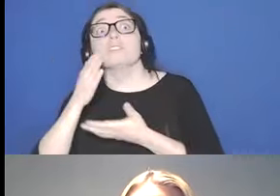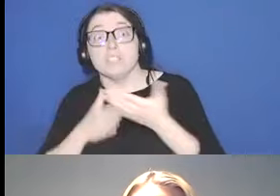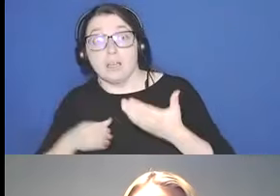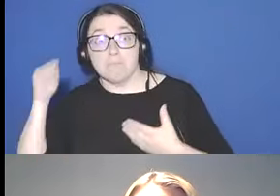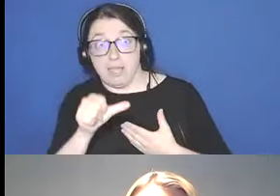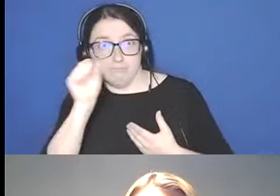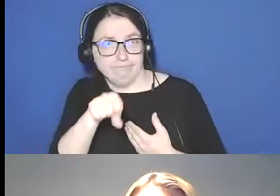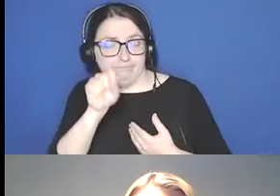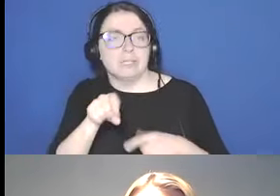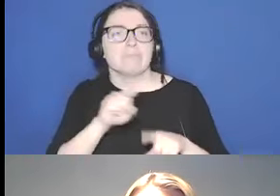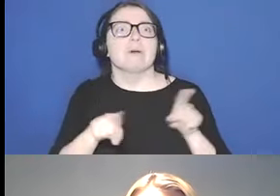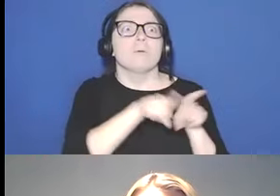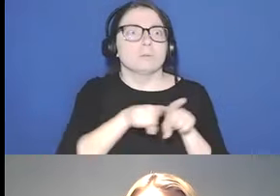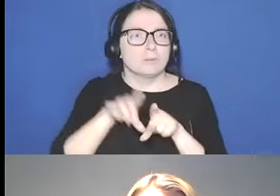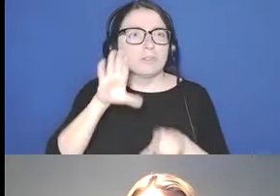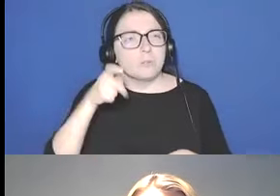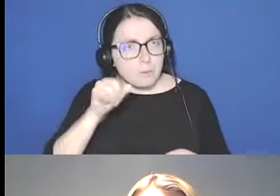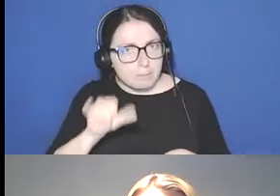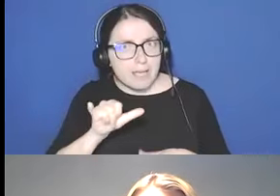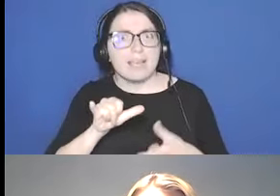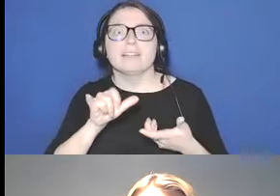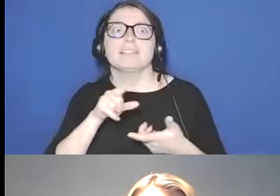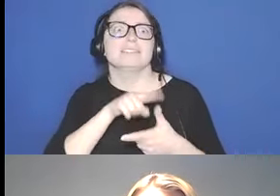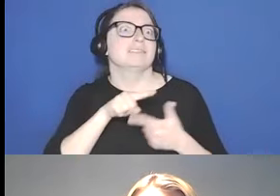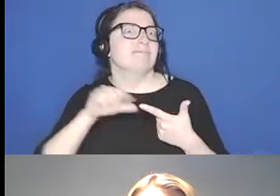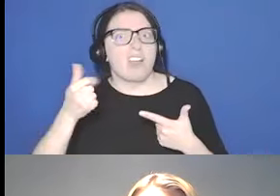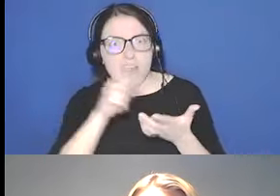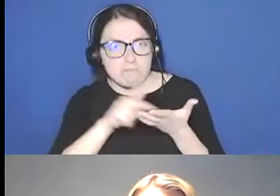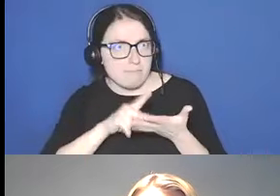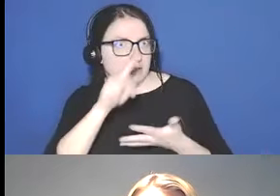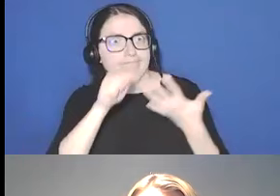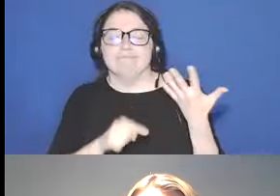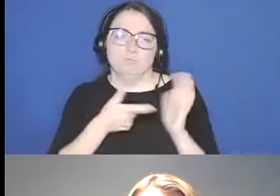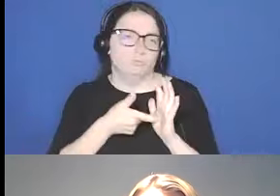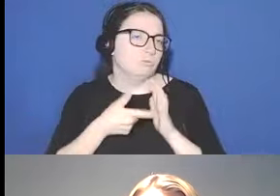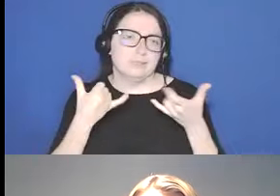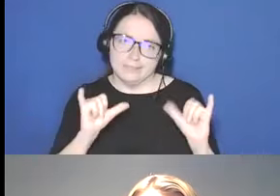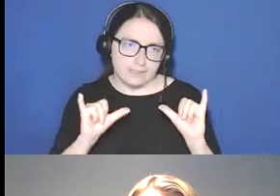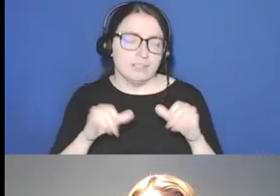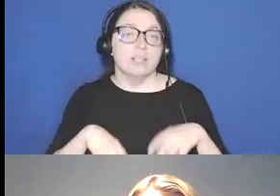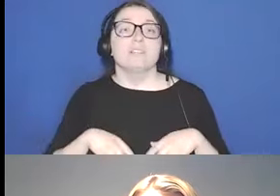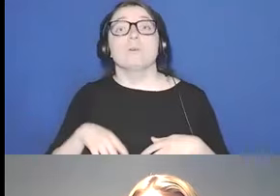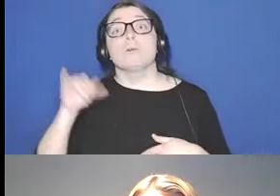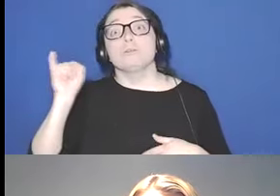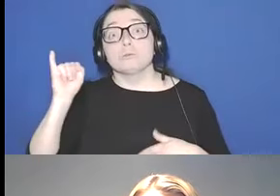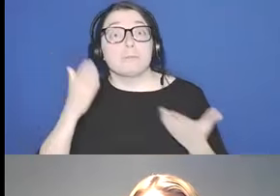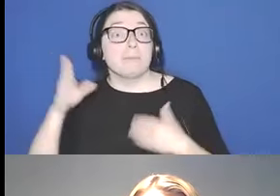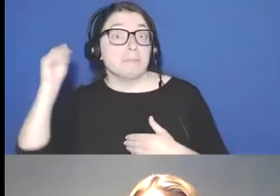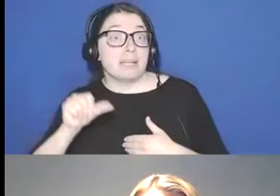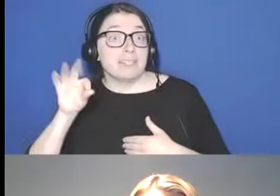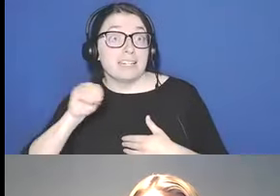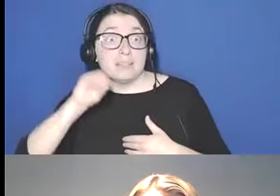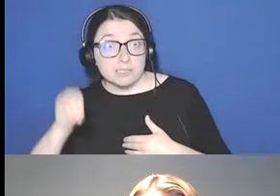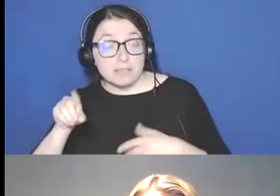there is like co-payments that you do have to make. So they might cover 90%, but